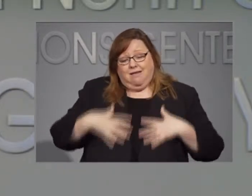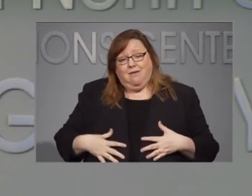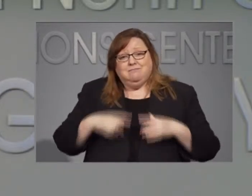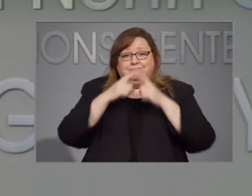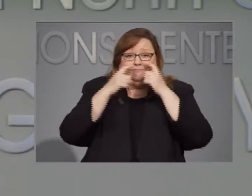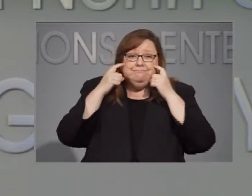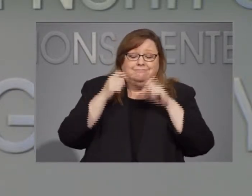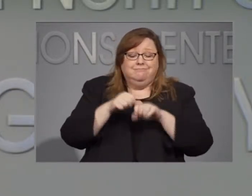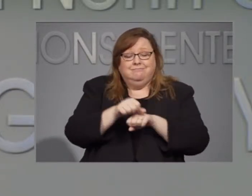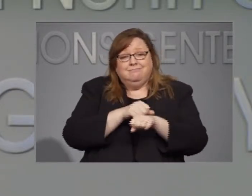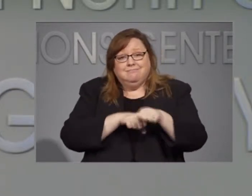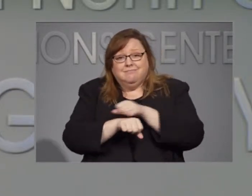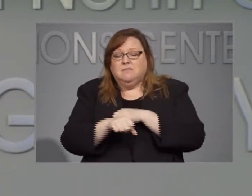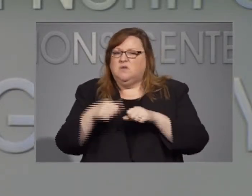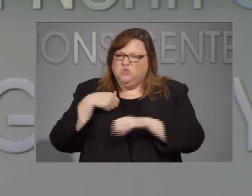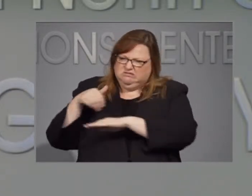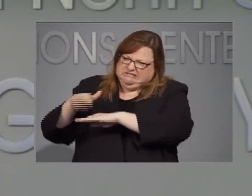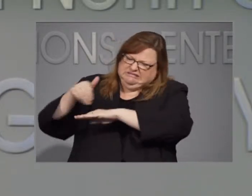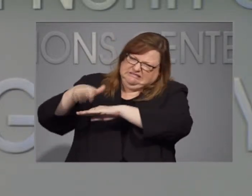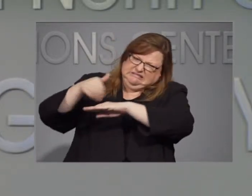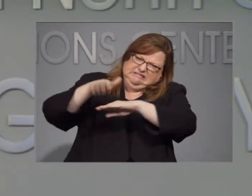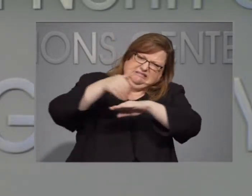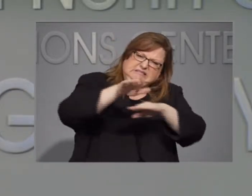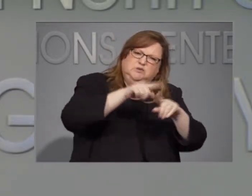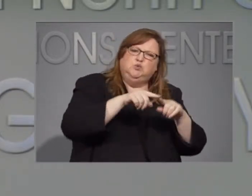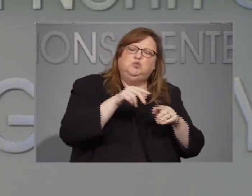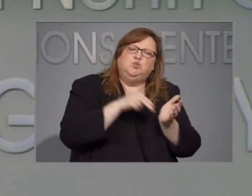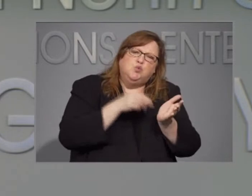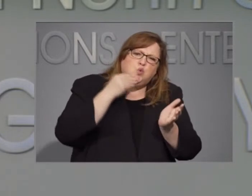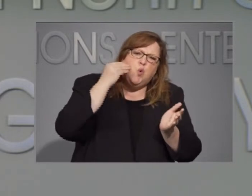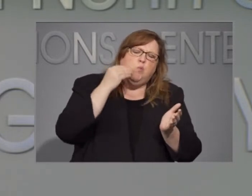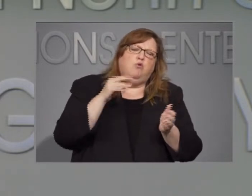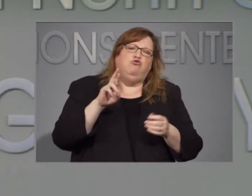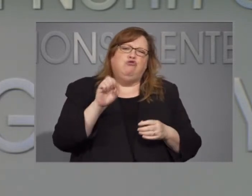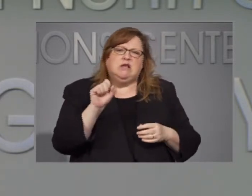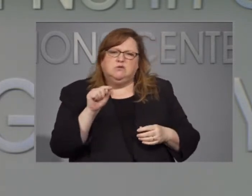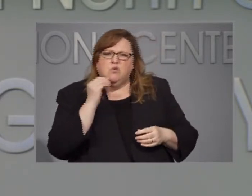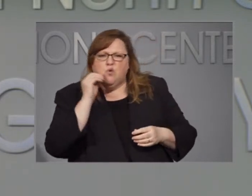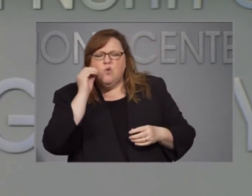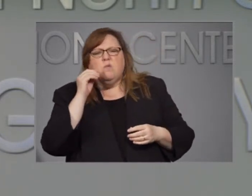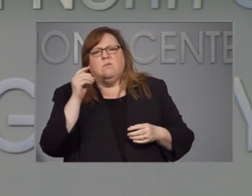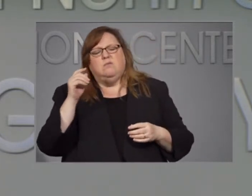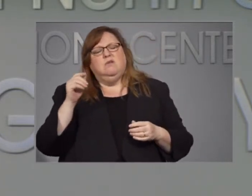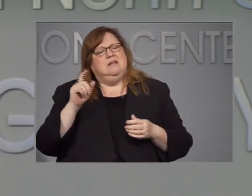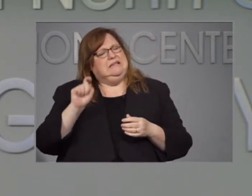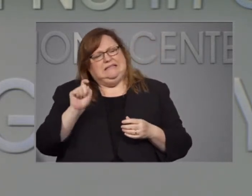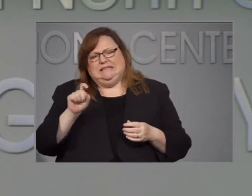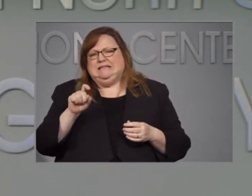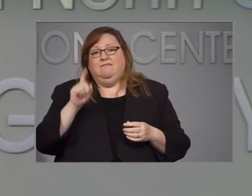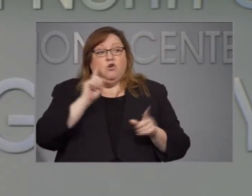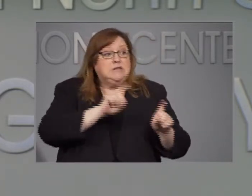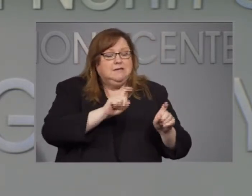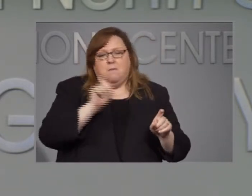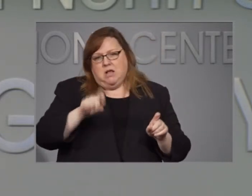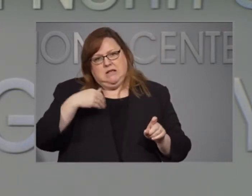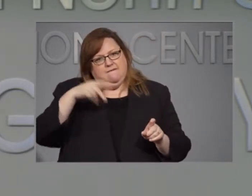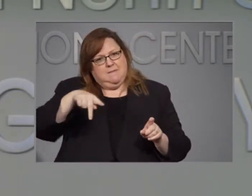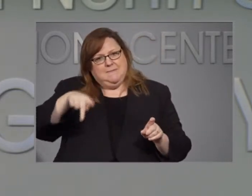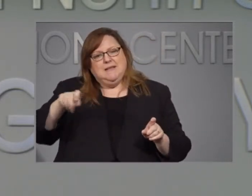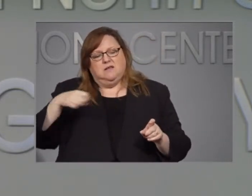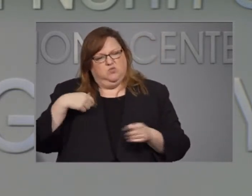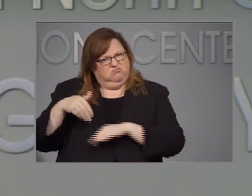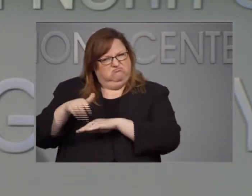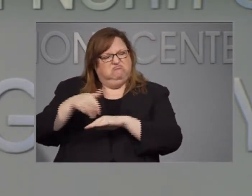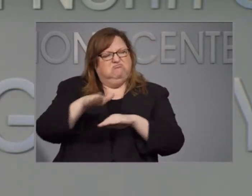homes and rest homes to help them out with this situation, because you do need that to do testing as well. Next